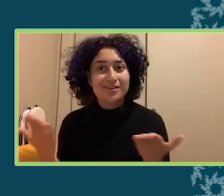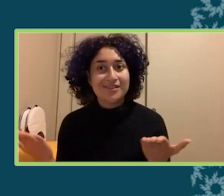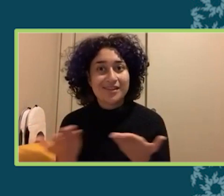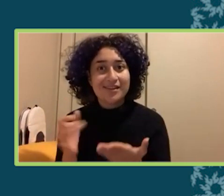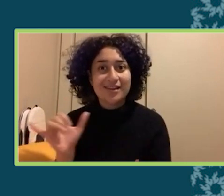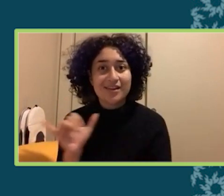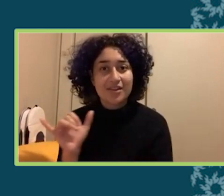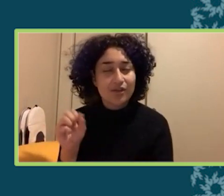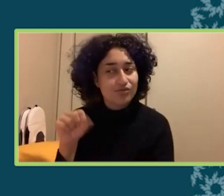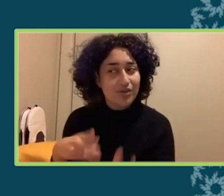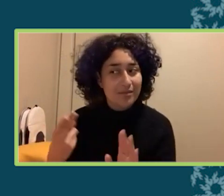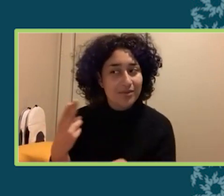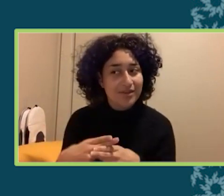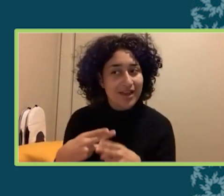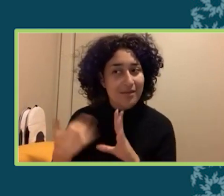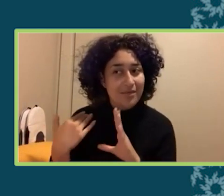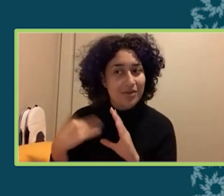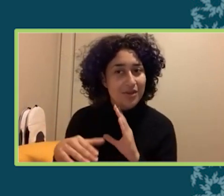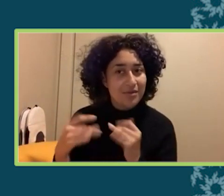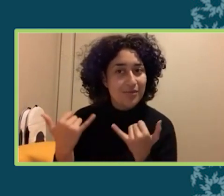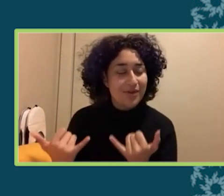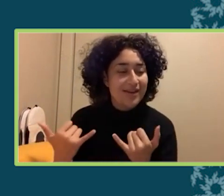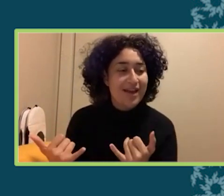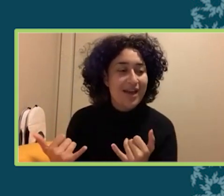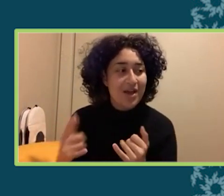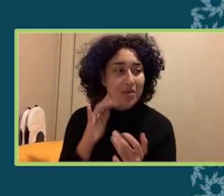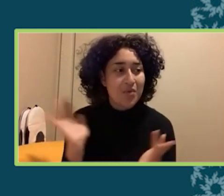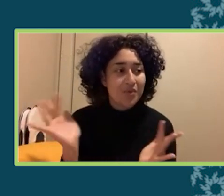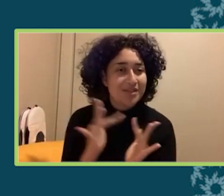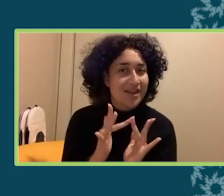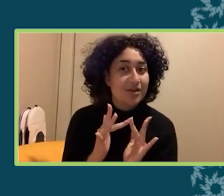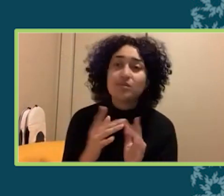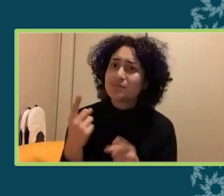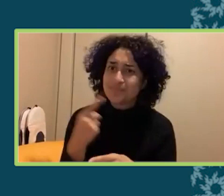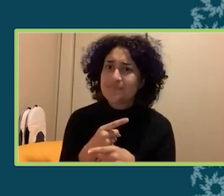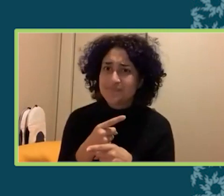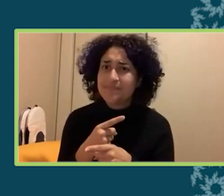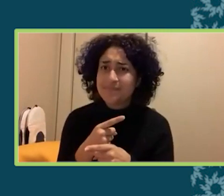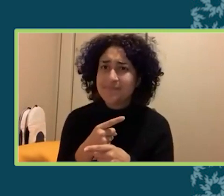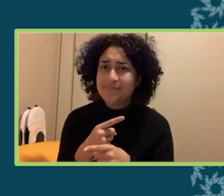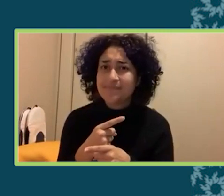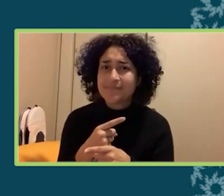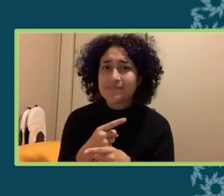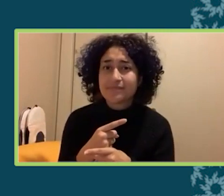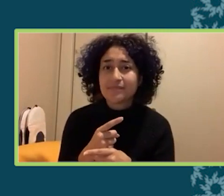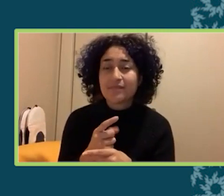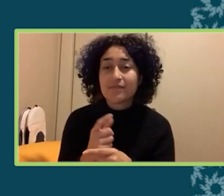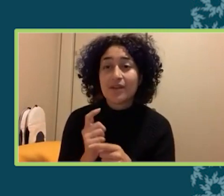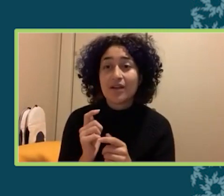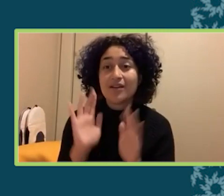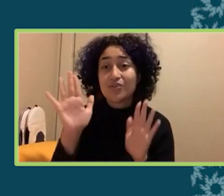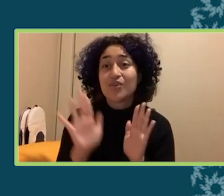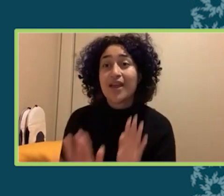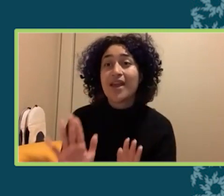drop your name and your email right now and we'll reach out, right? Like, you know, our great producer, Laura